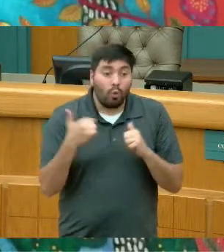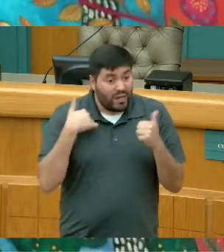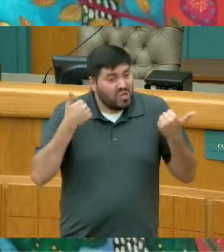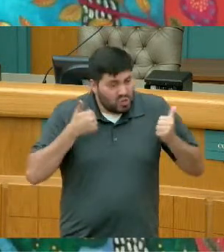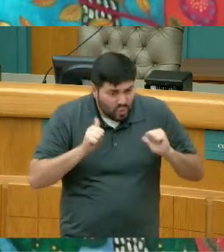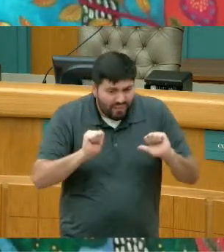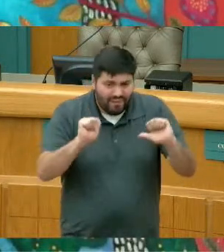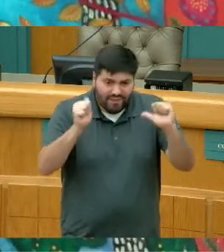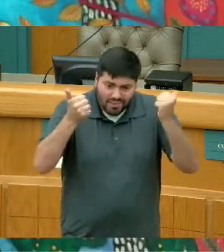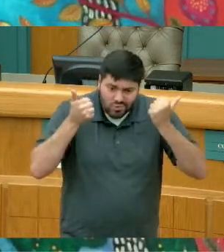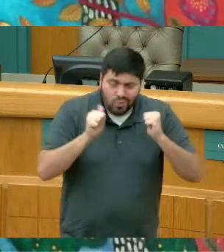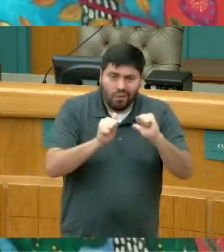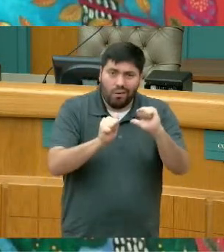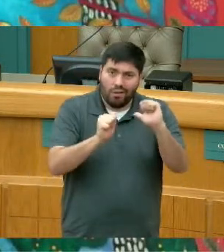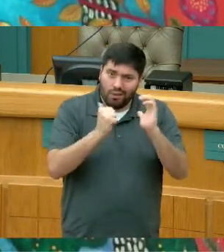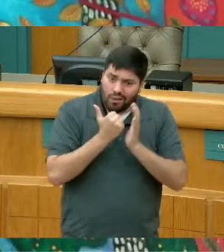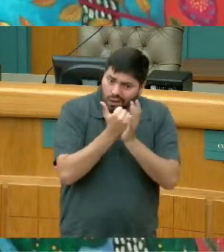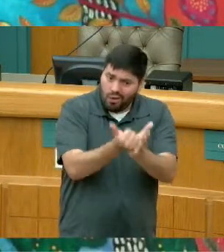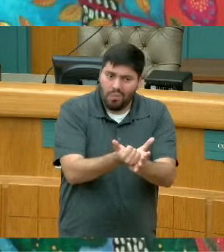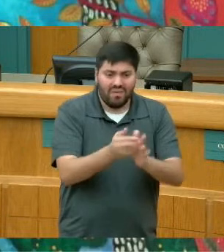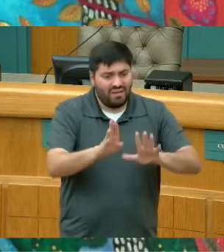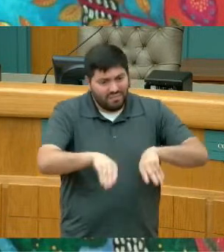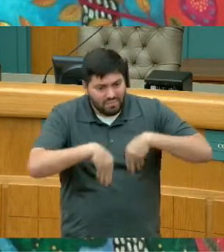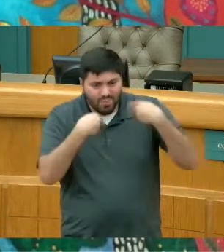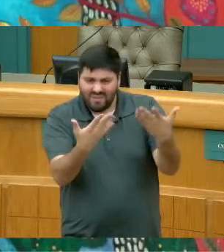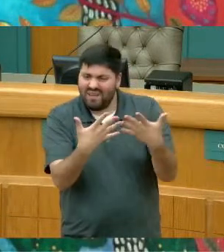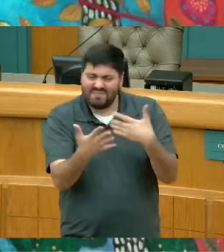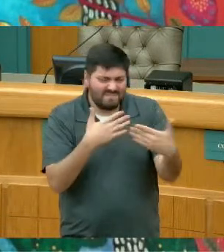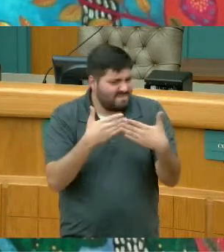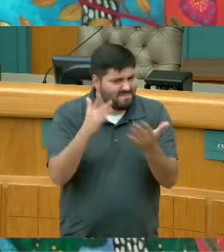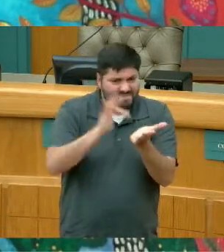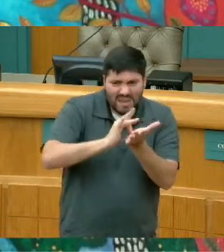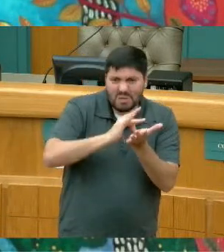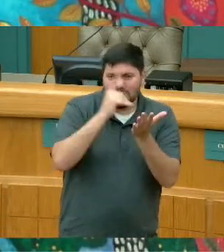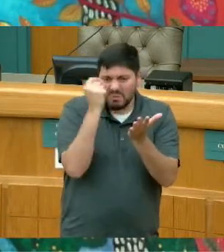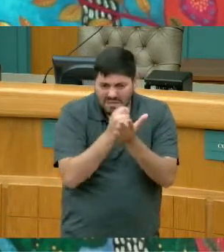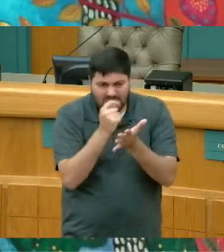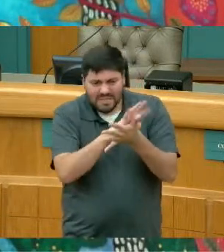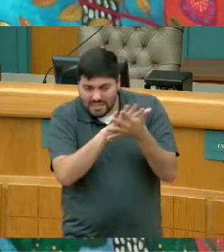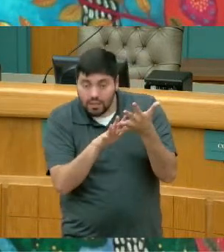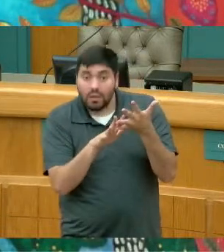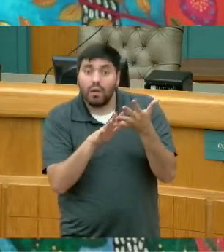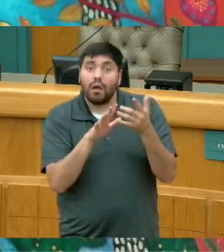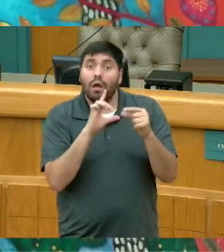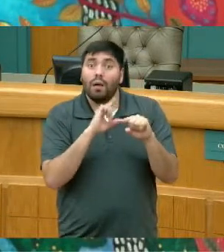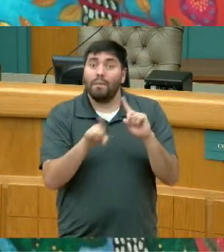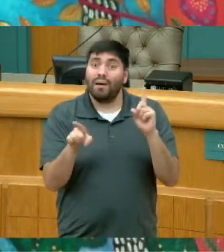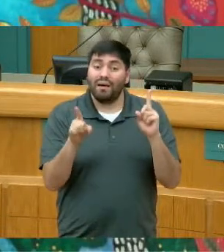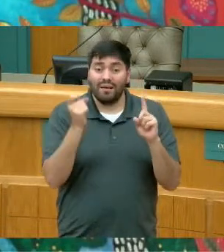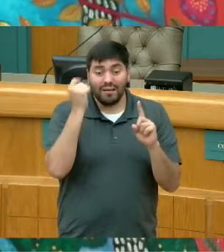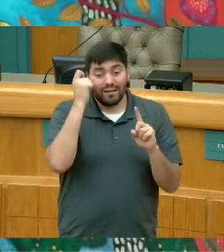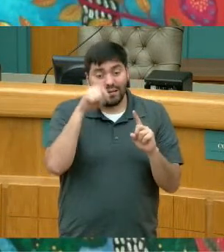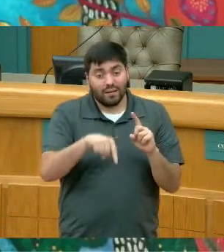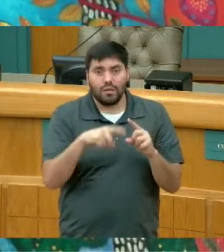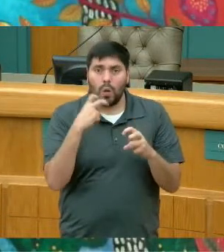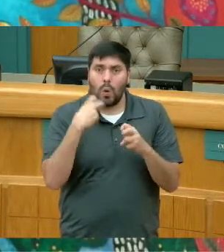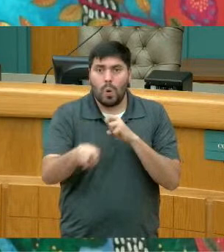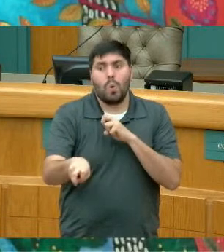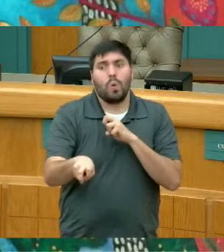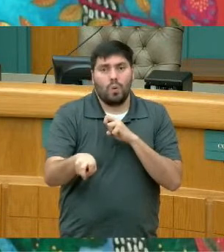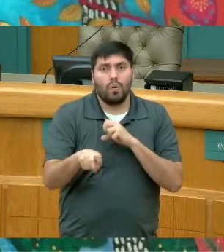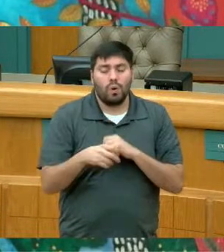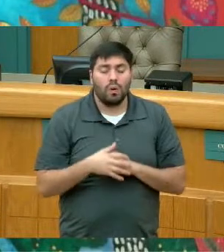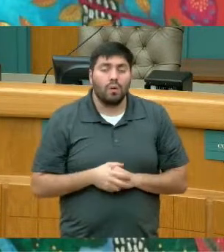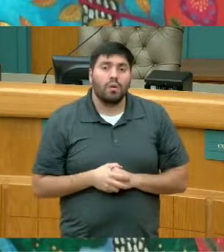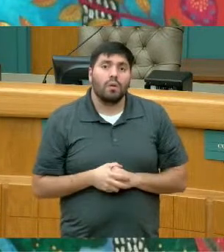hospitals to make certain that we can provide for the best medical treatment. But these are the things that are difficult.